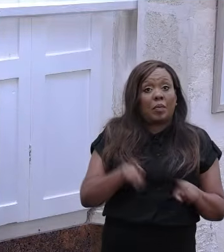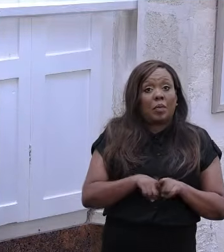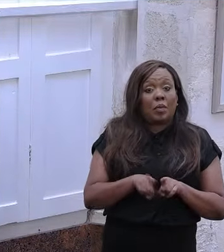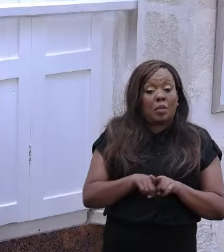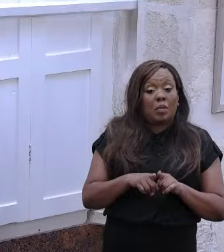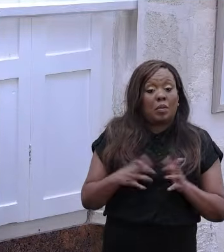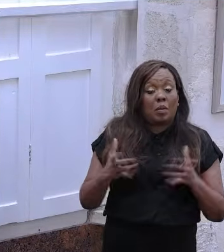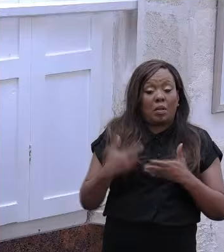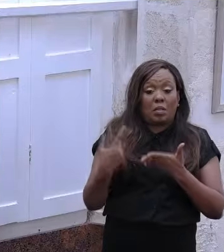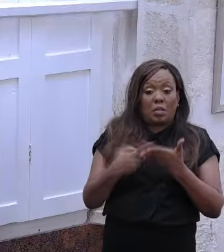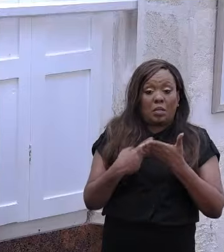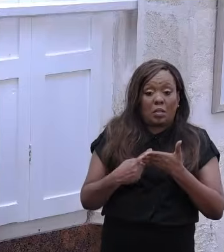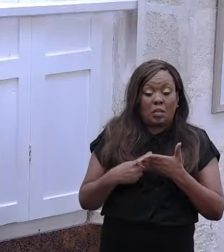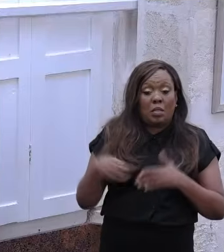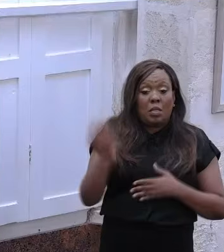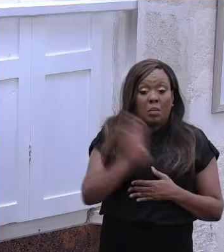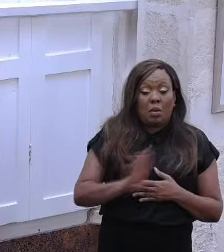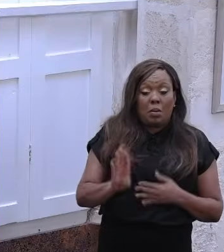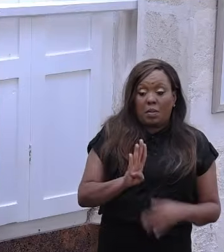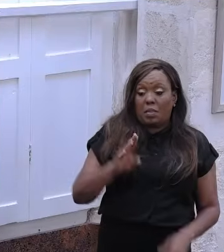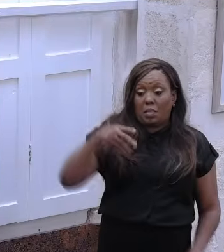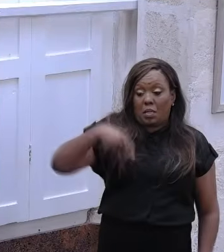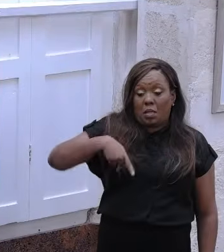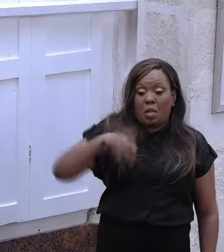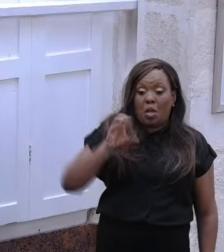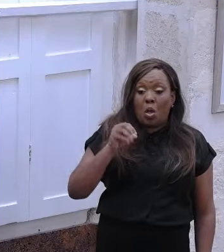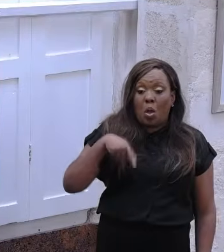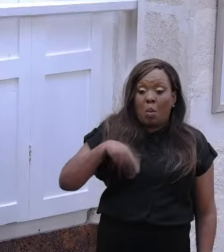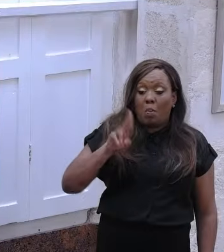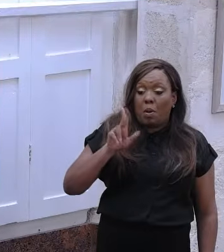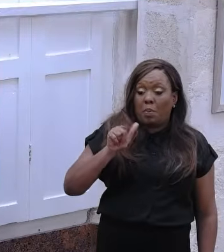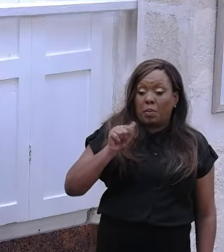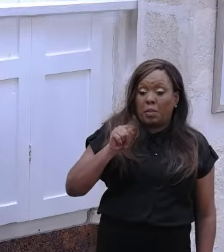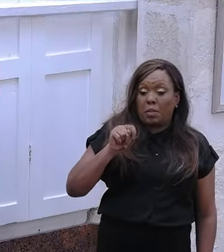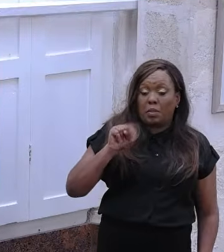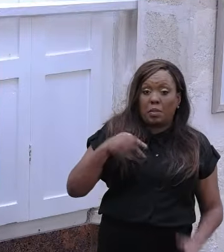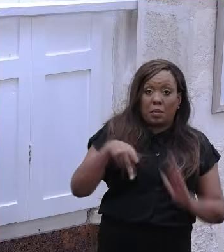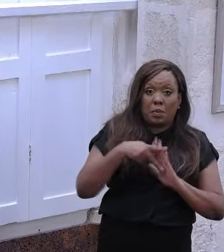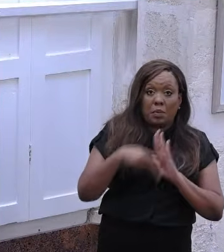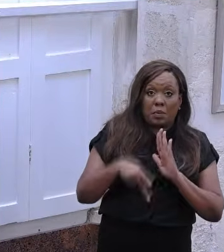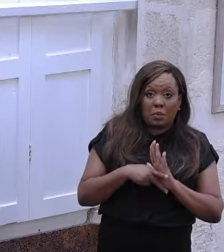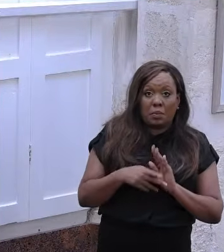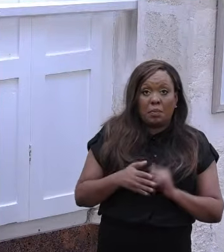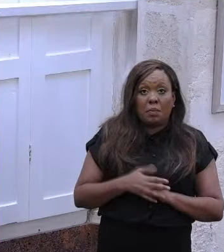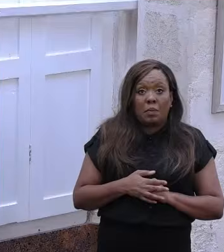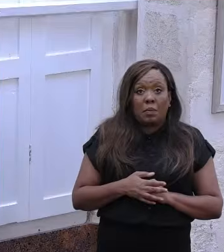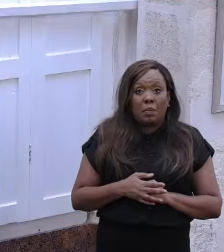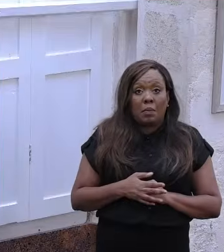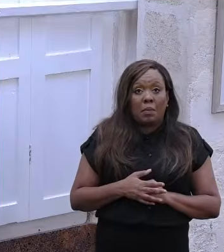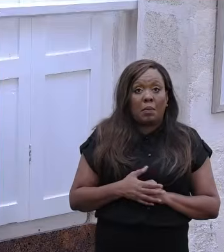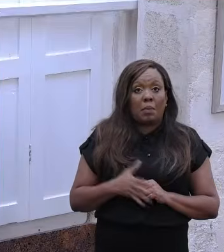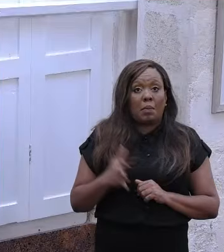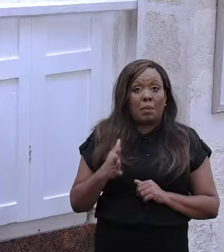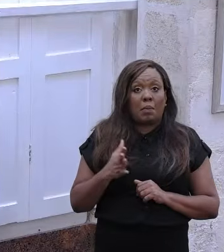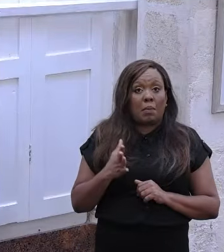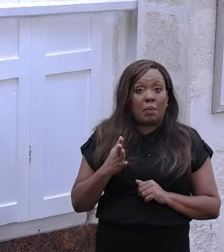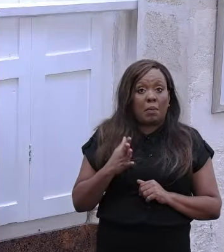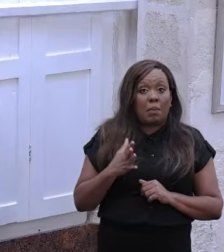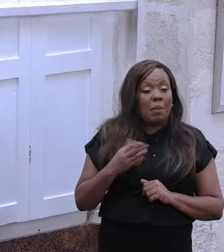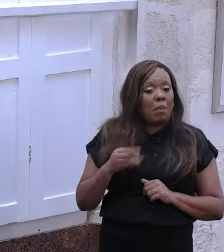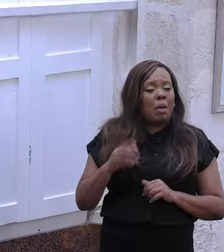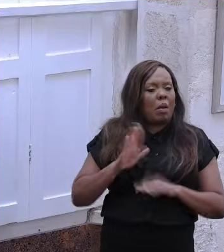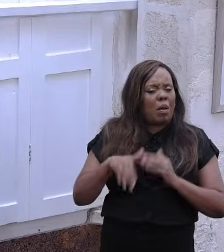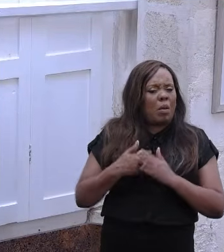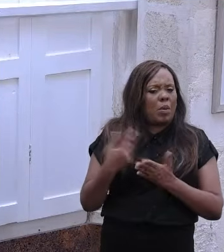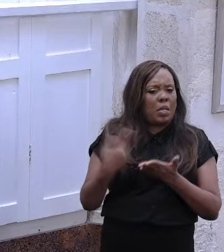submitted, the clear work permit service standards, and define investor, entrepreneur, and remote worker pathways, some of which we discussed